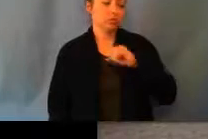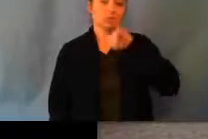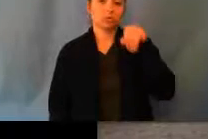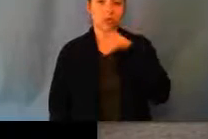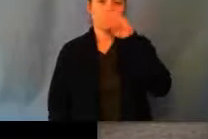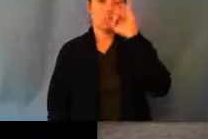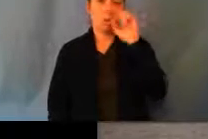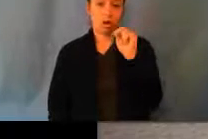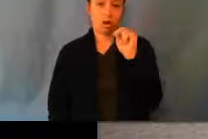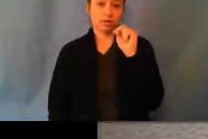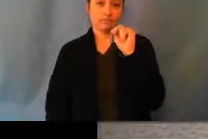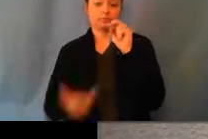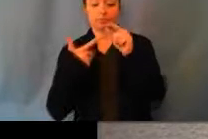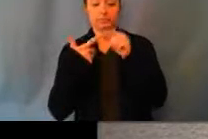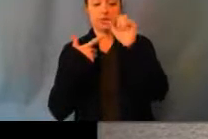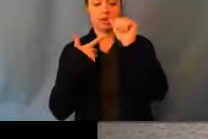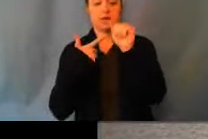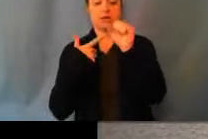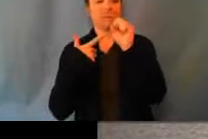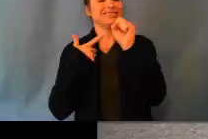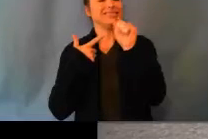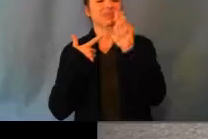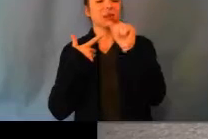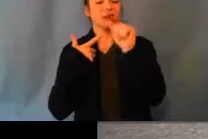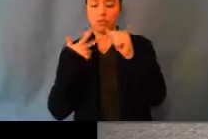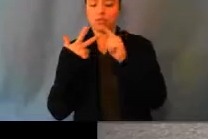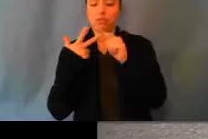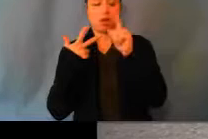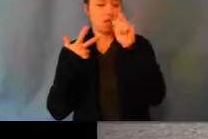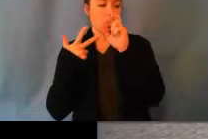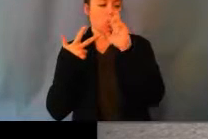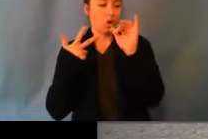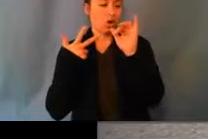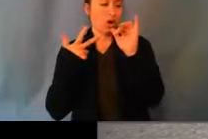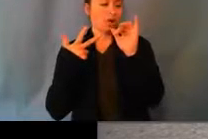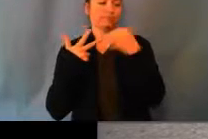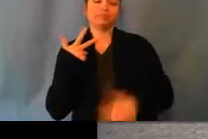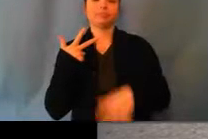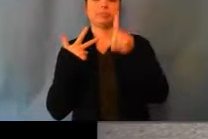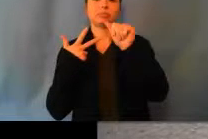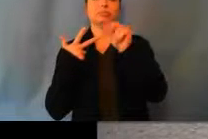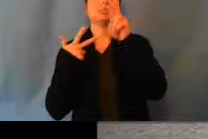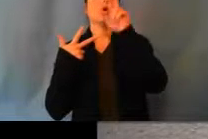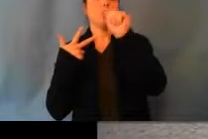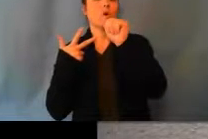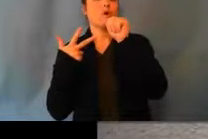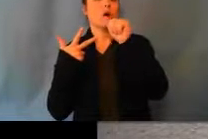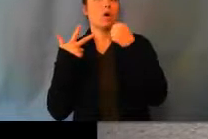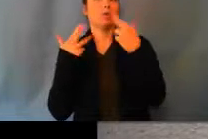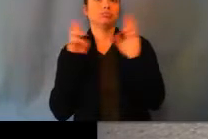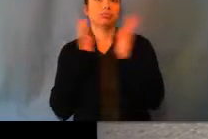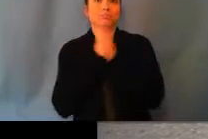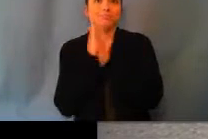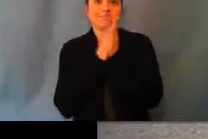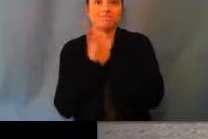Juan, Sarah, and Laura couldn't wait to get started. They filled their